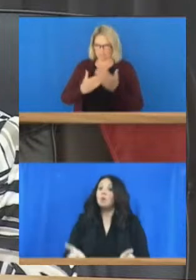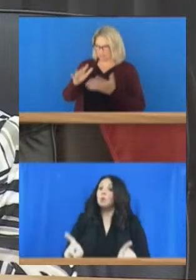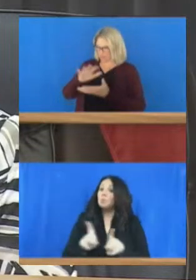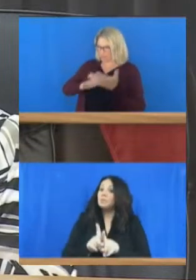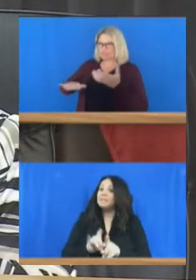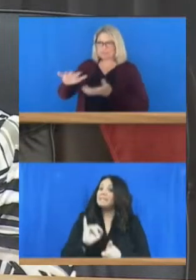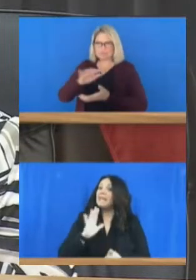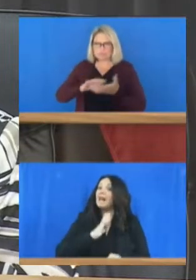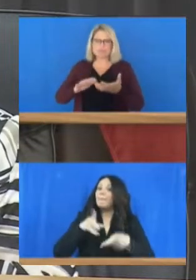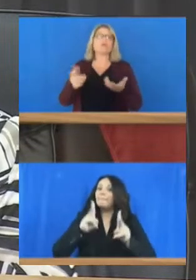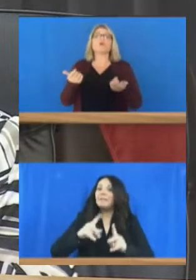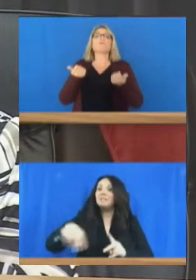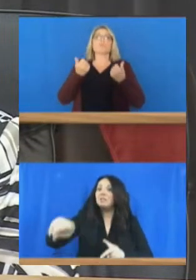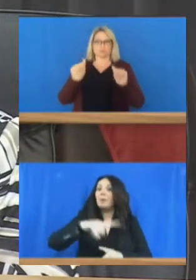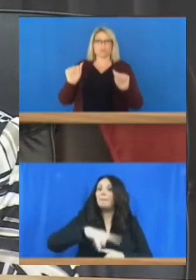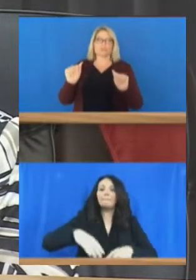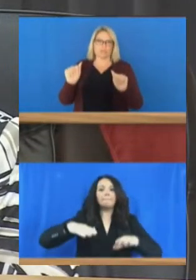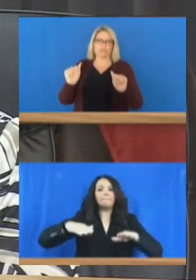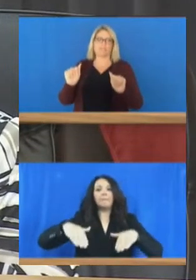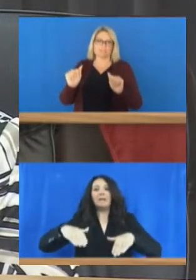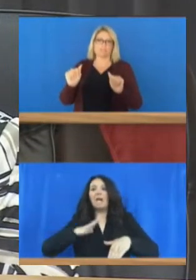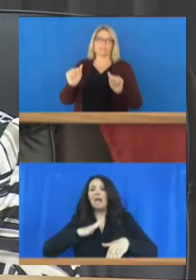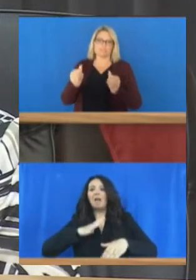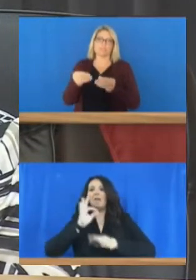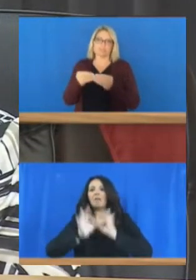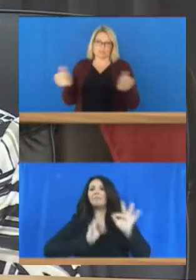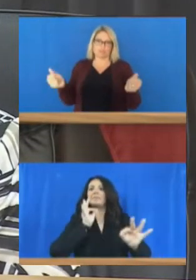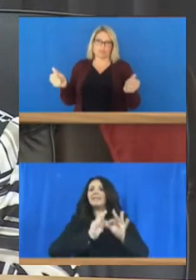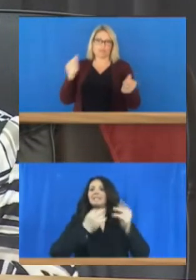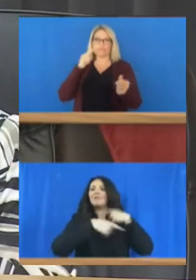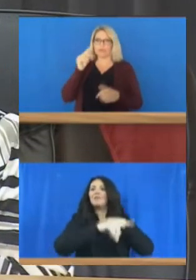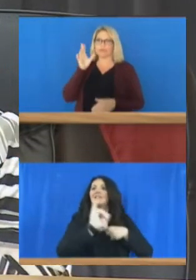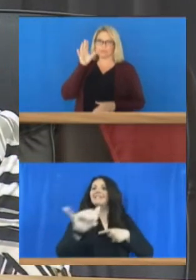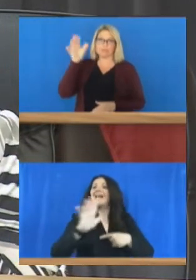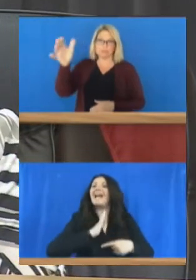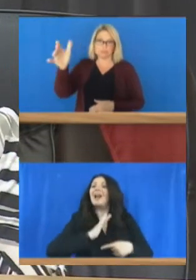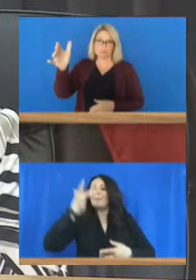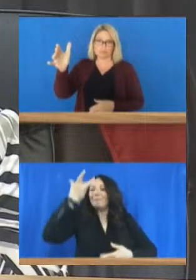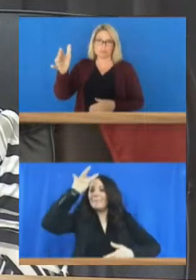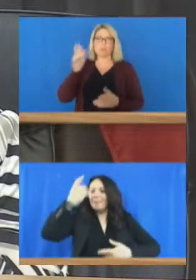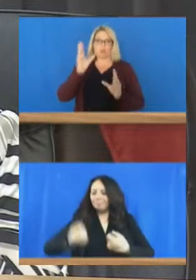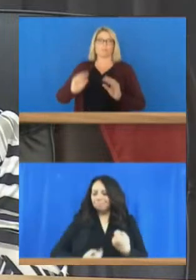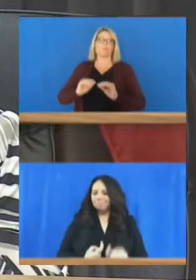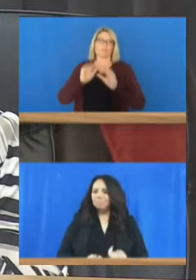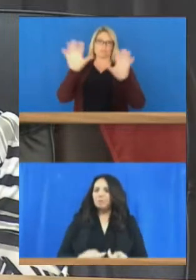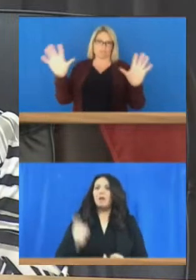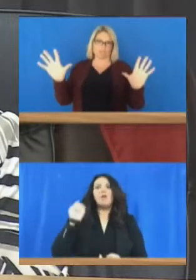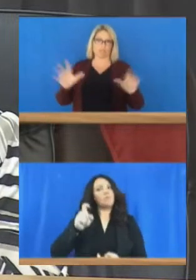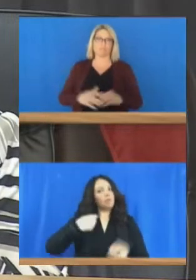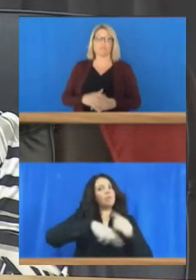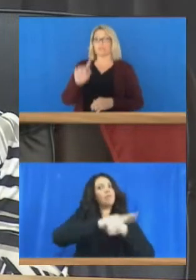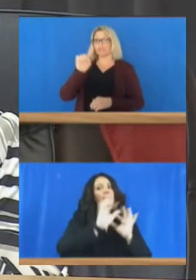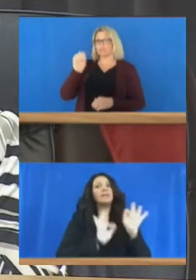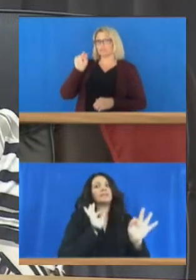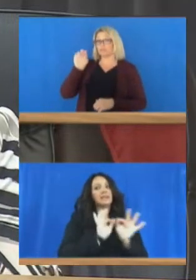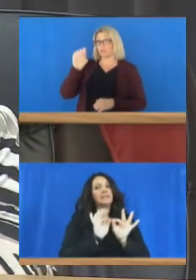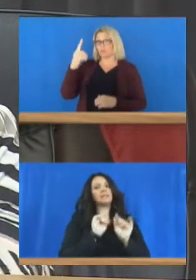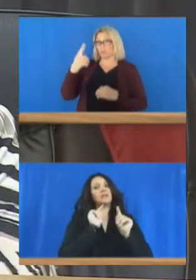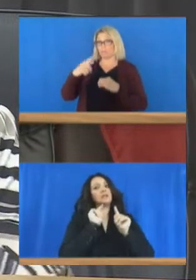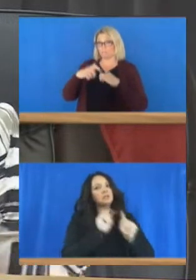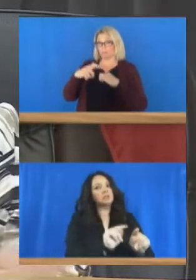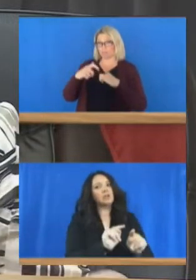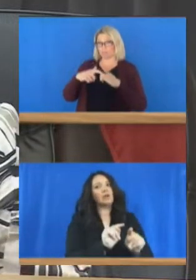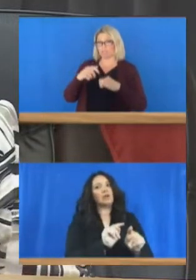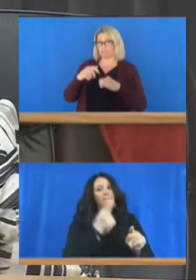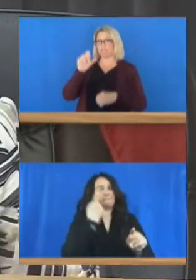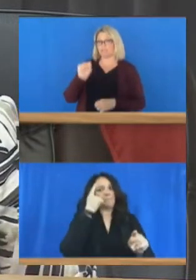is Fredericton and the St. John River Valley, there is 1 new case currently outside of the province. There is also 1 new case in Zone 4, which is the